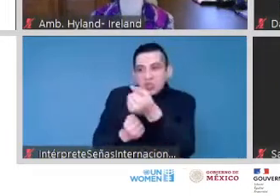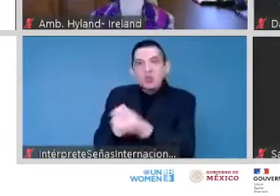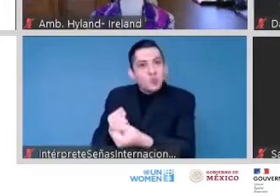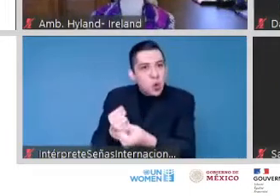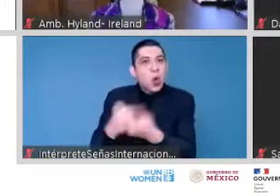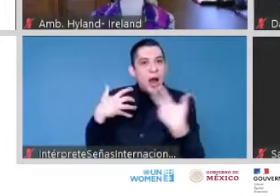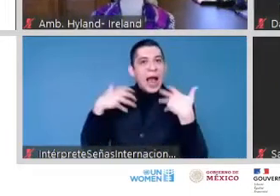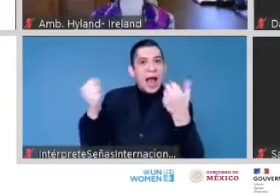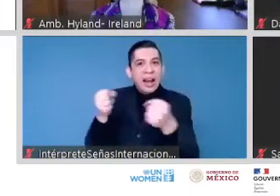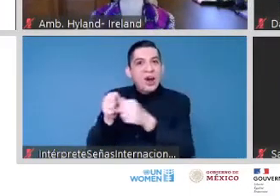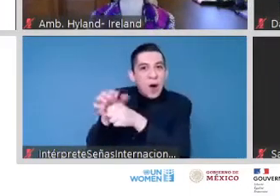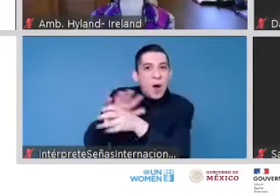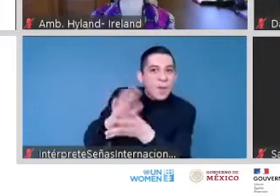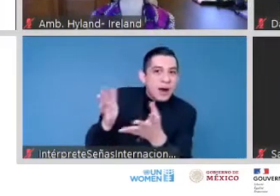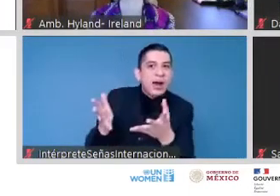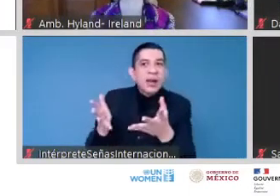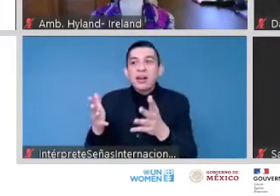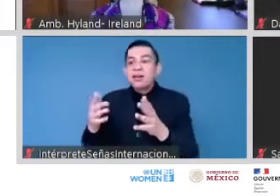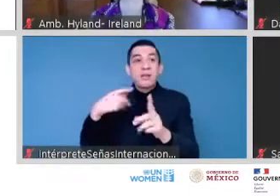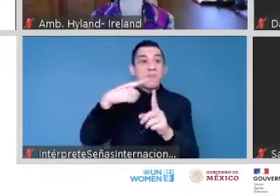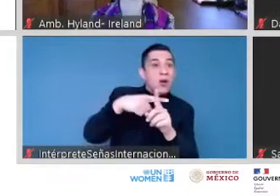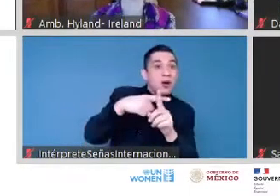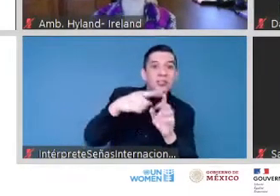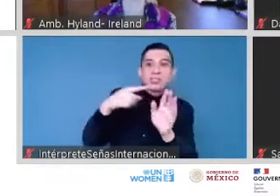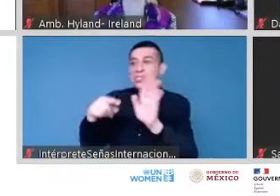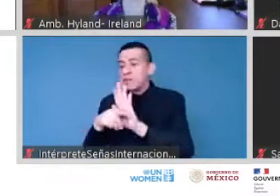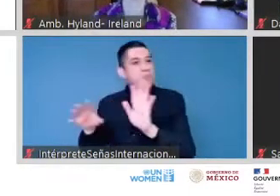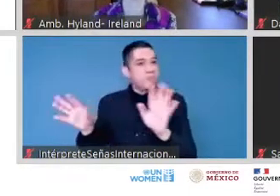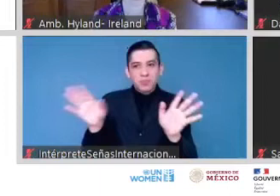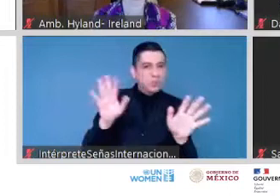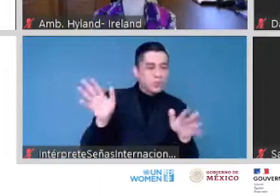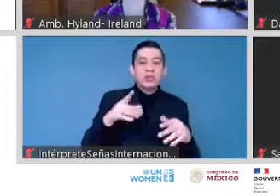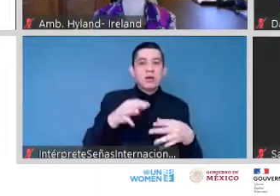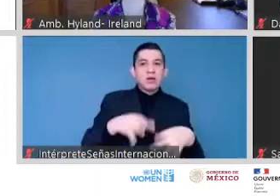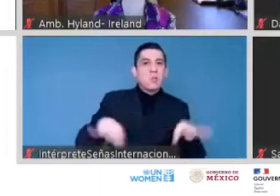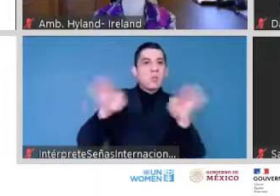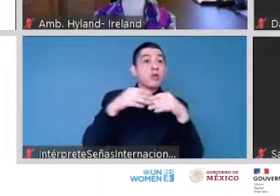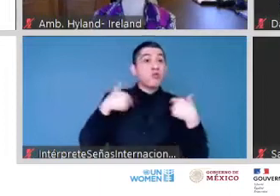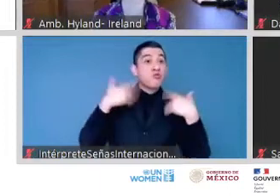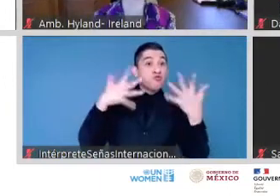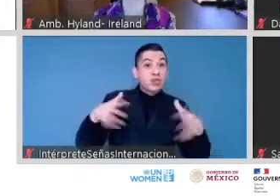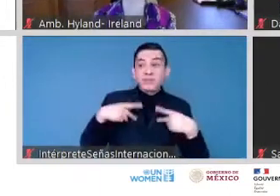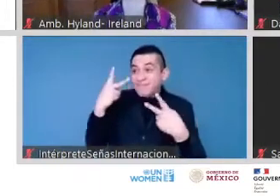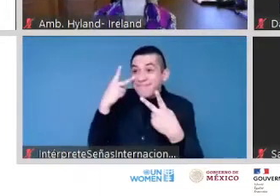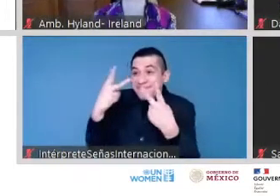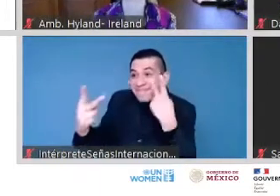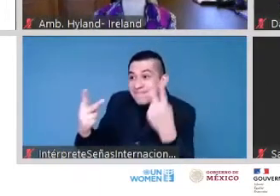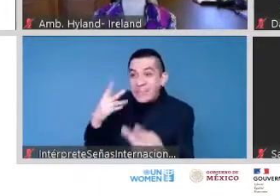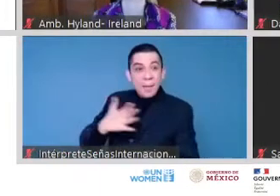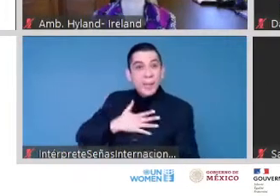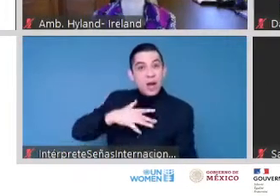girls separated from families by war that have been stranded by lockdowns and a standstill sometimes